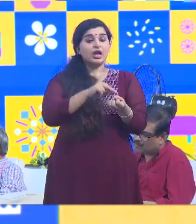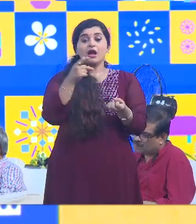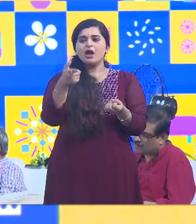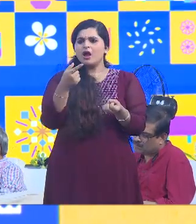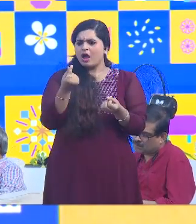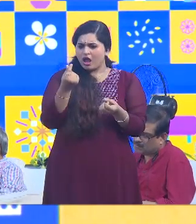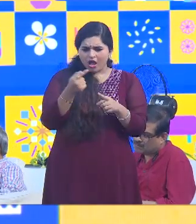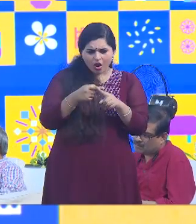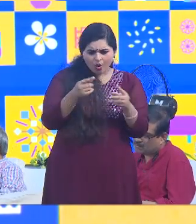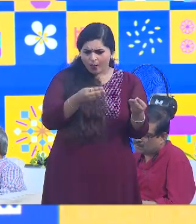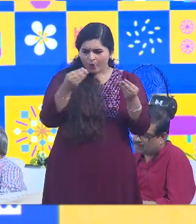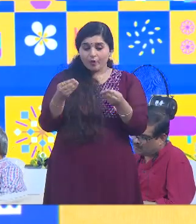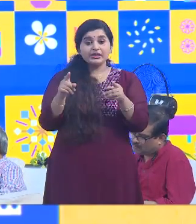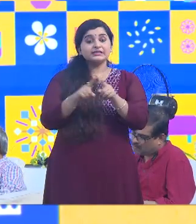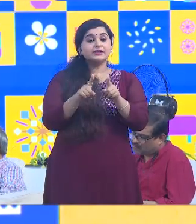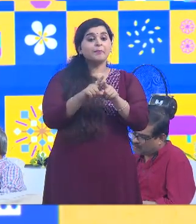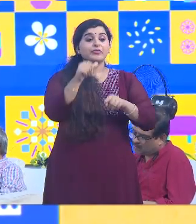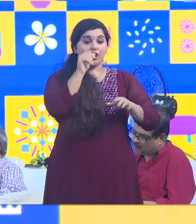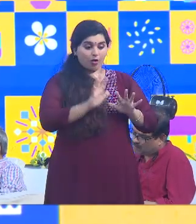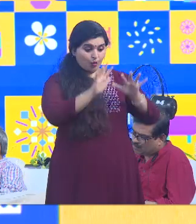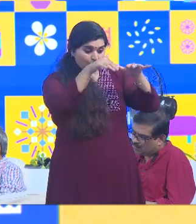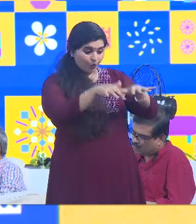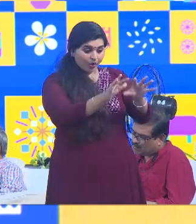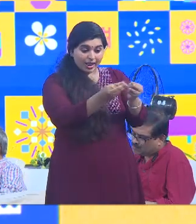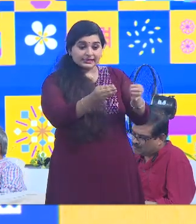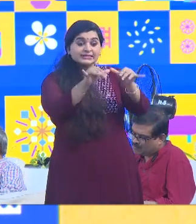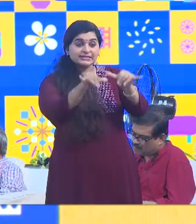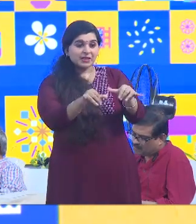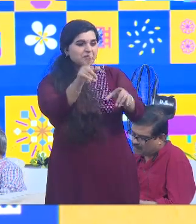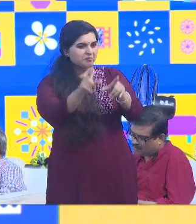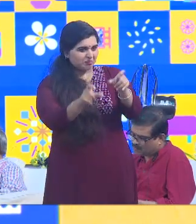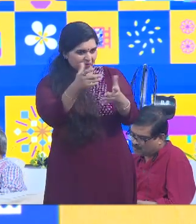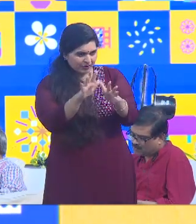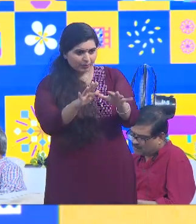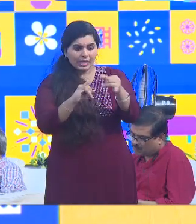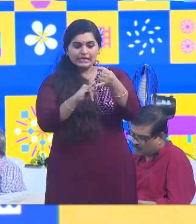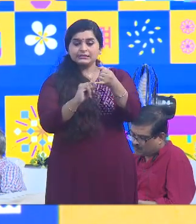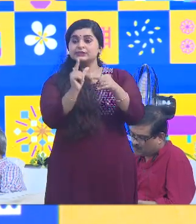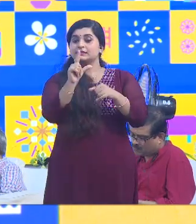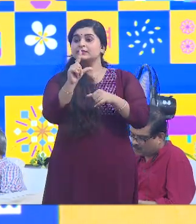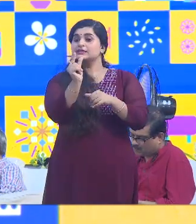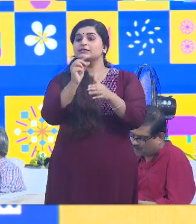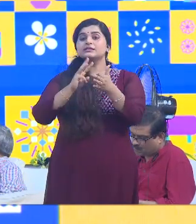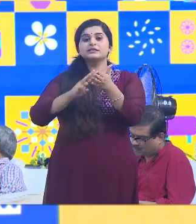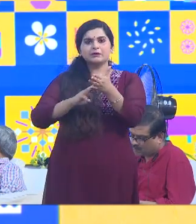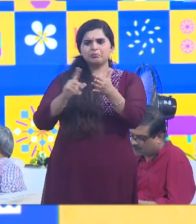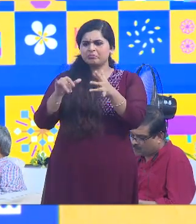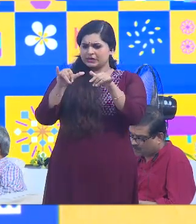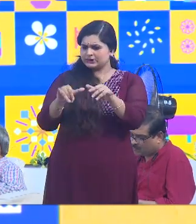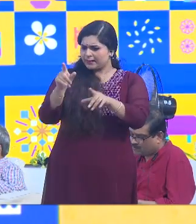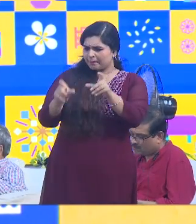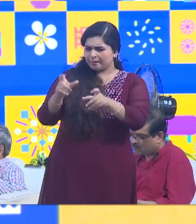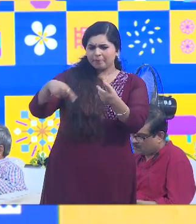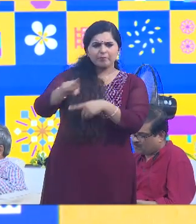the tribal hills and the urban slum dwellers. And these are the issues. And what are the strategies that we have adopted? We have clearly stated